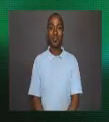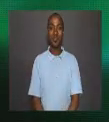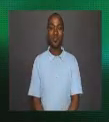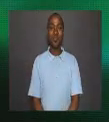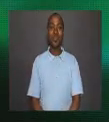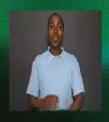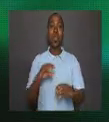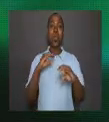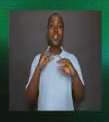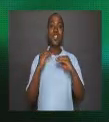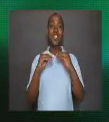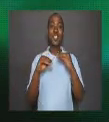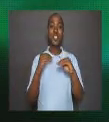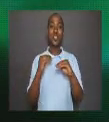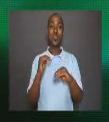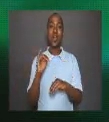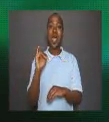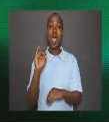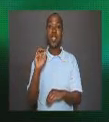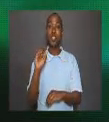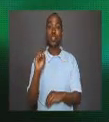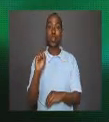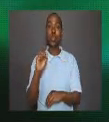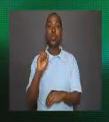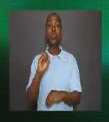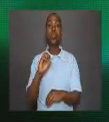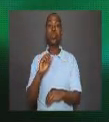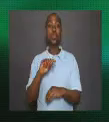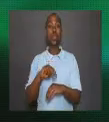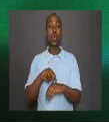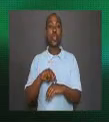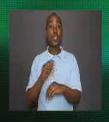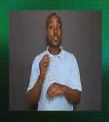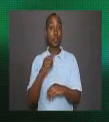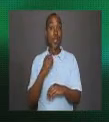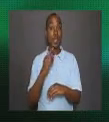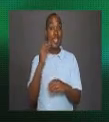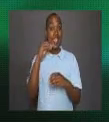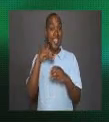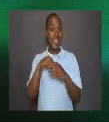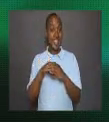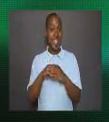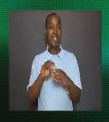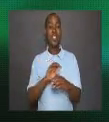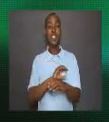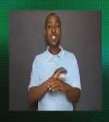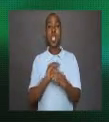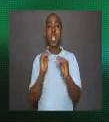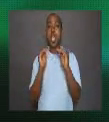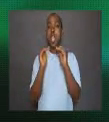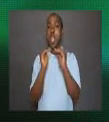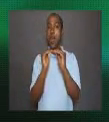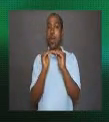The concentration of isotonic solutions inside cells is equal